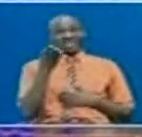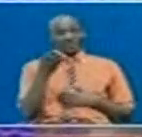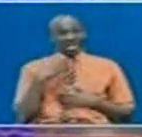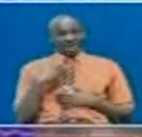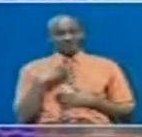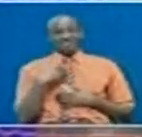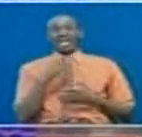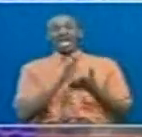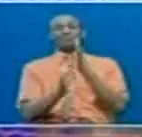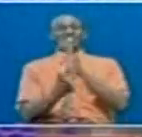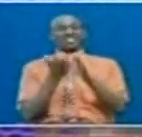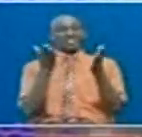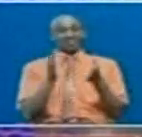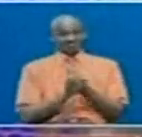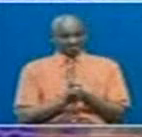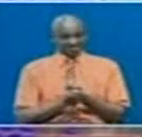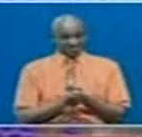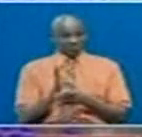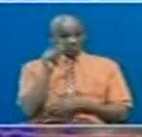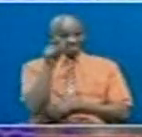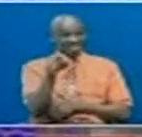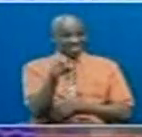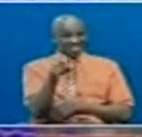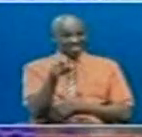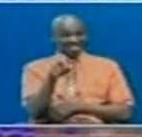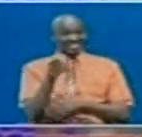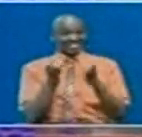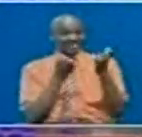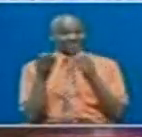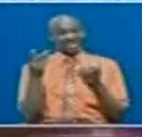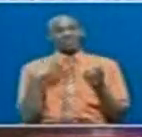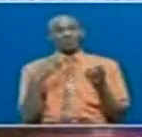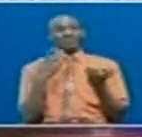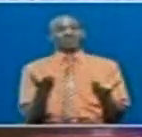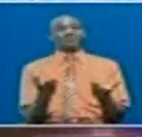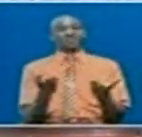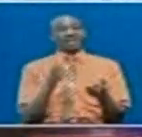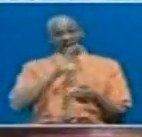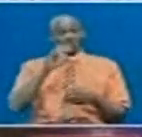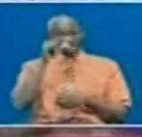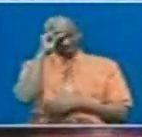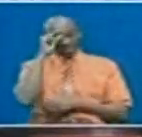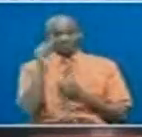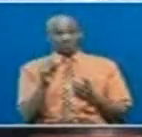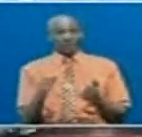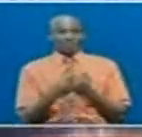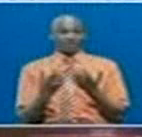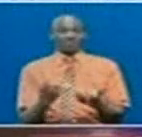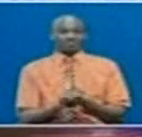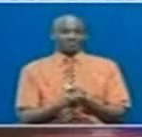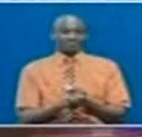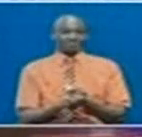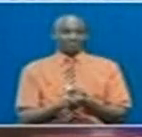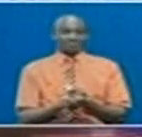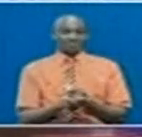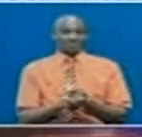void. And that void is going to be blamed on who? The county government. What good does that do the people there,